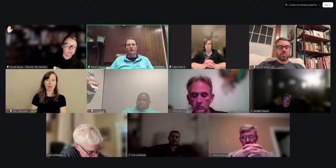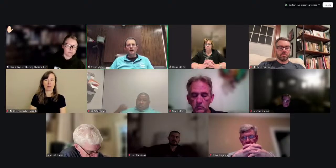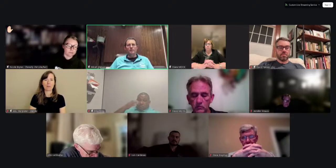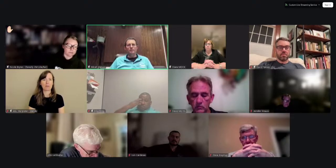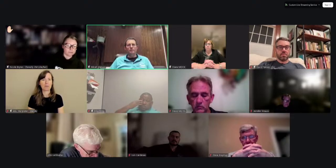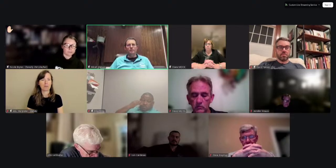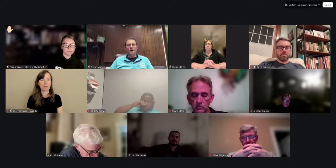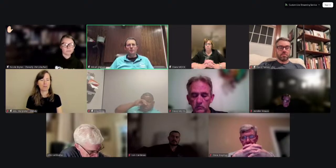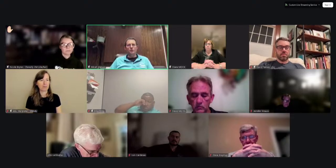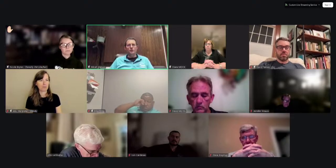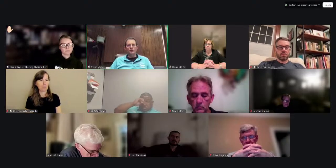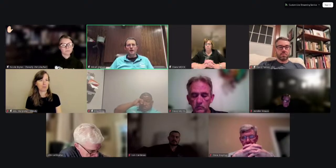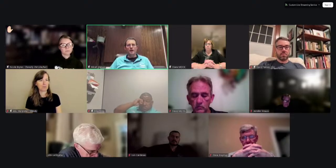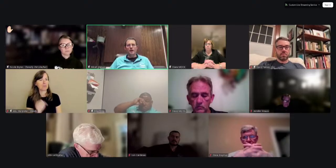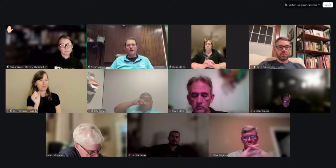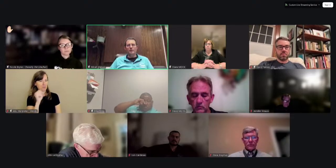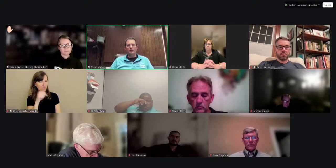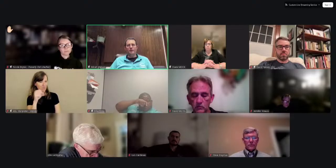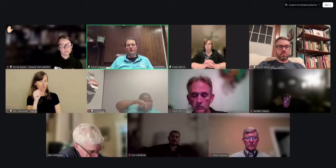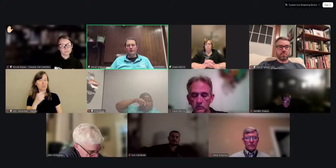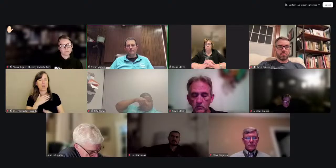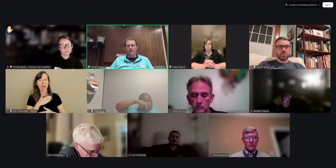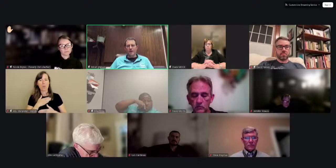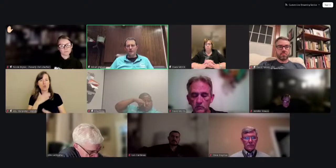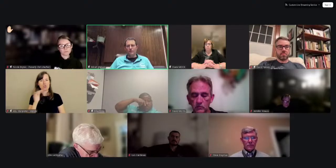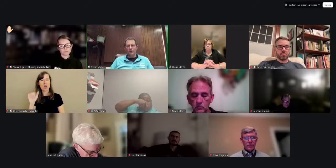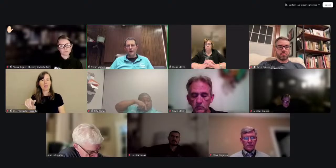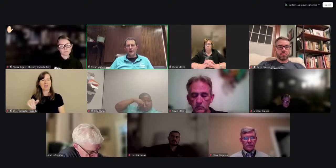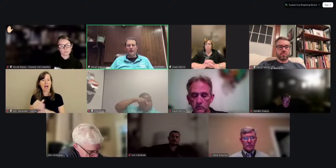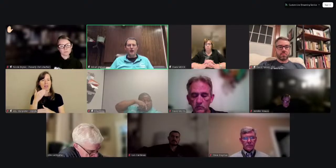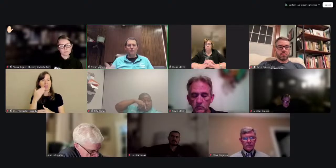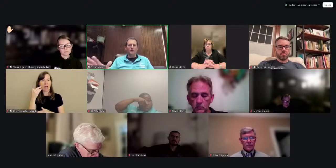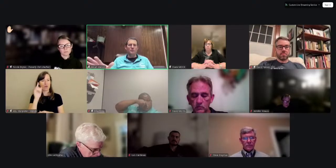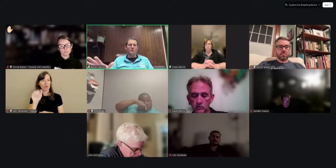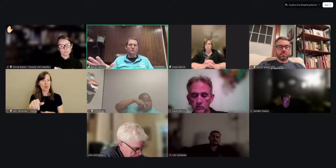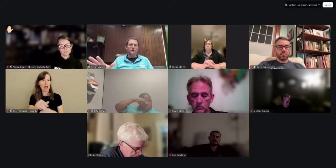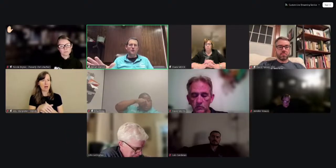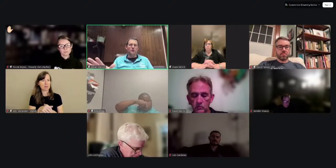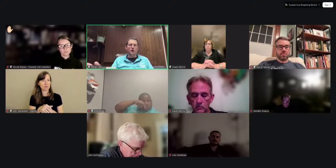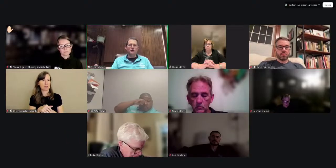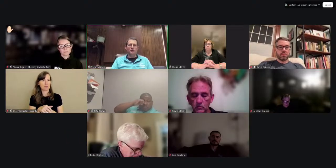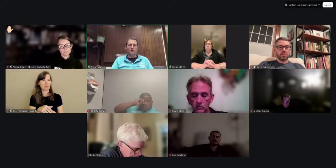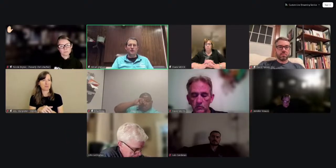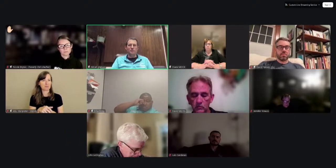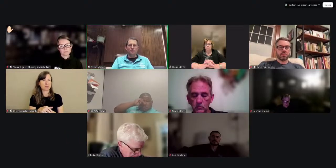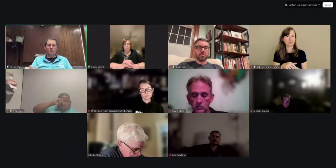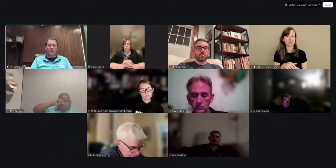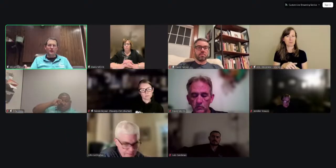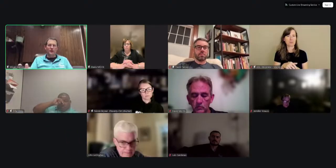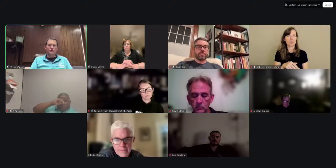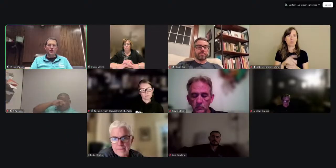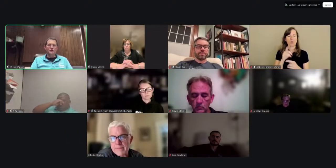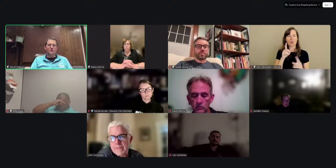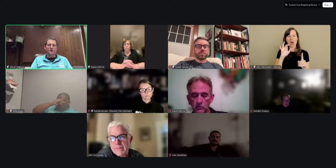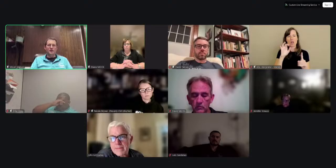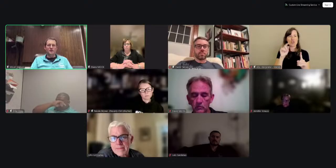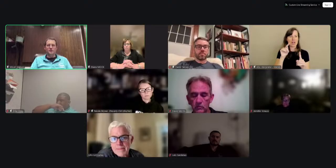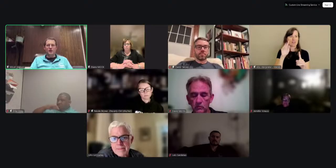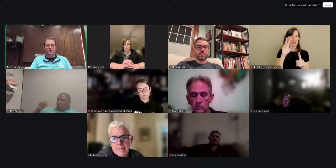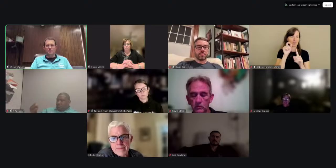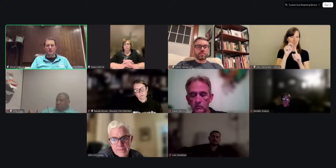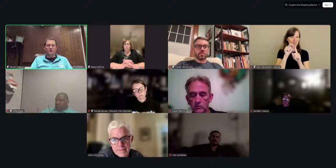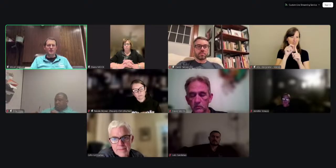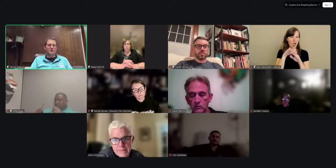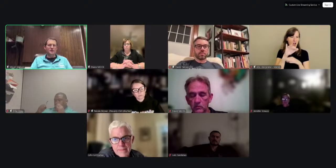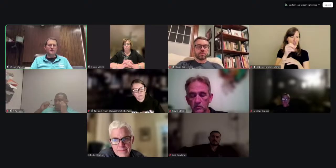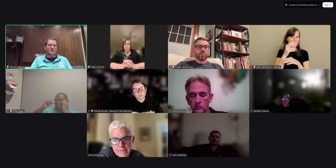Yeah, I appreciate that, and I think thank you for that. And let me just pick on John, for example. If John